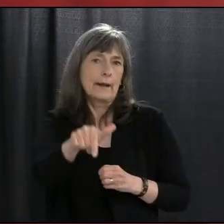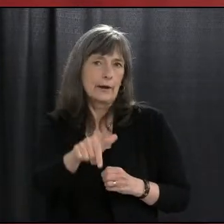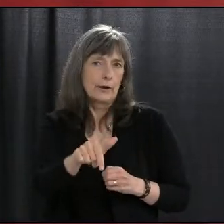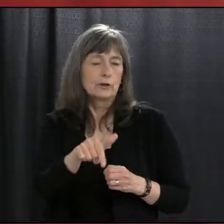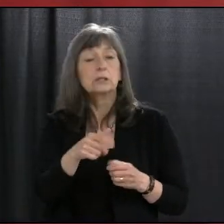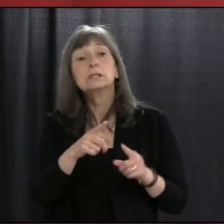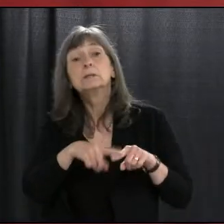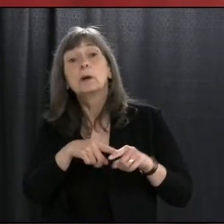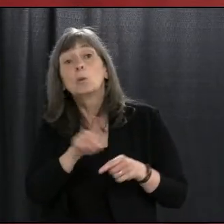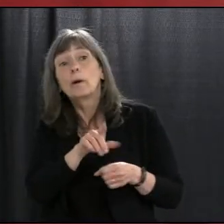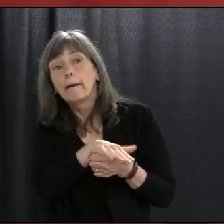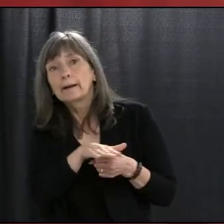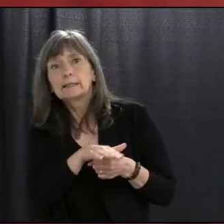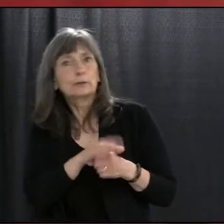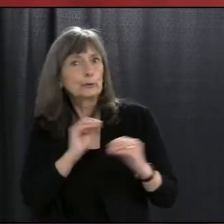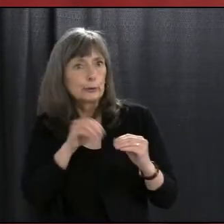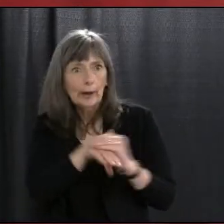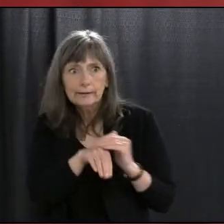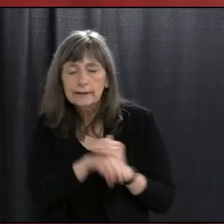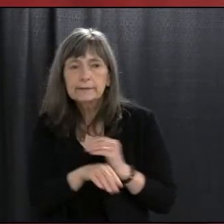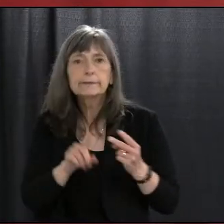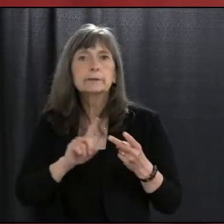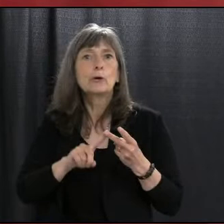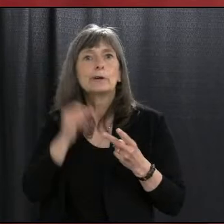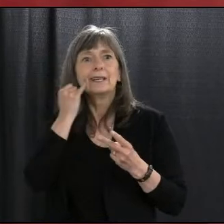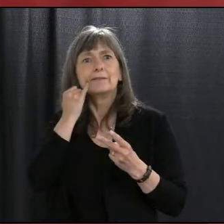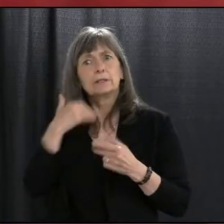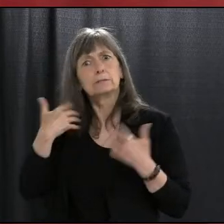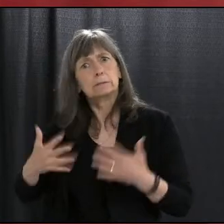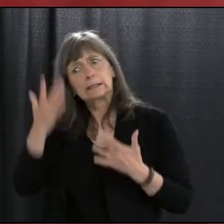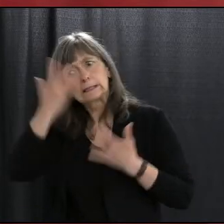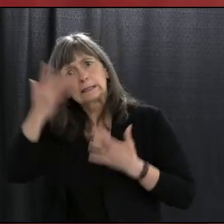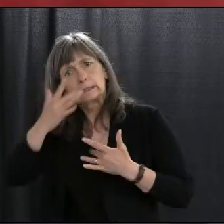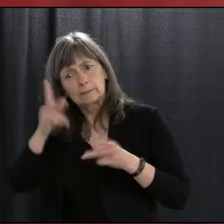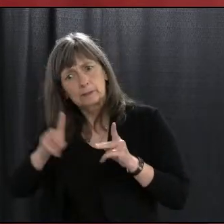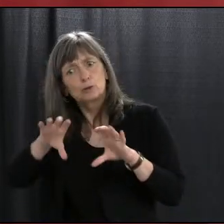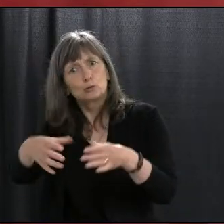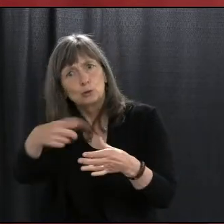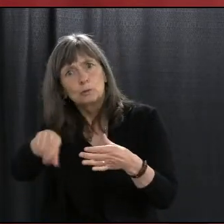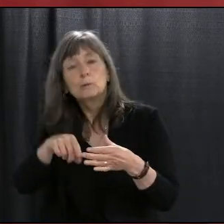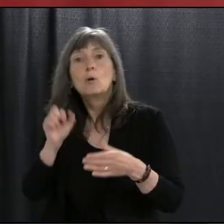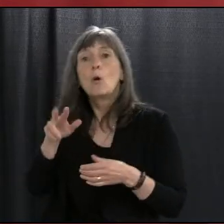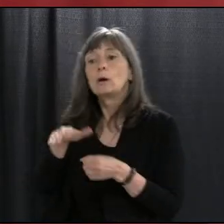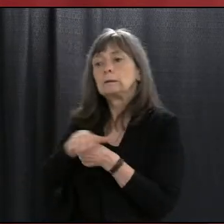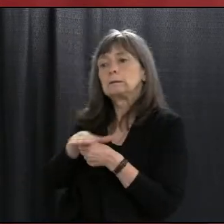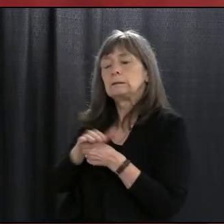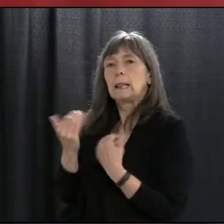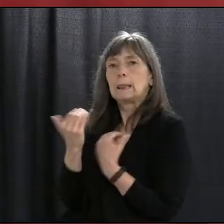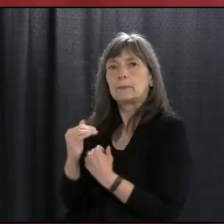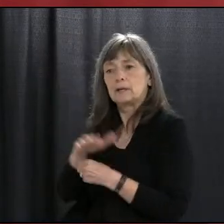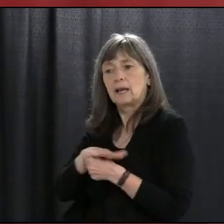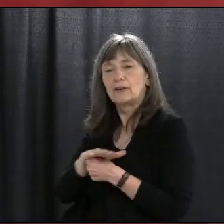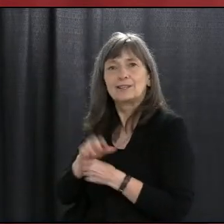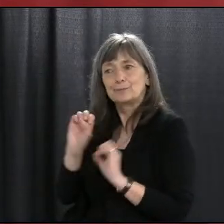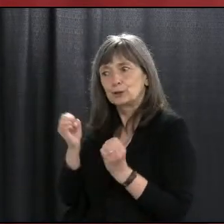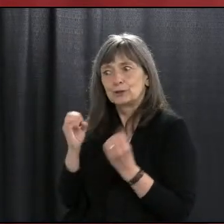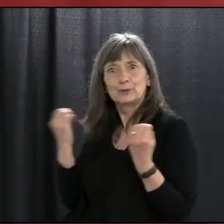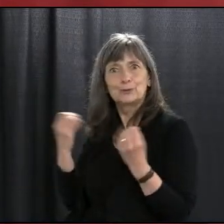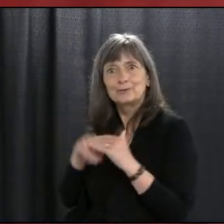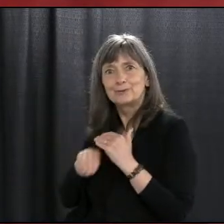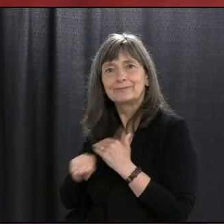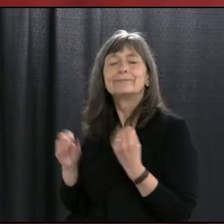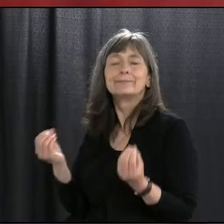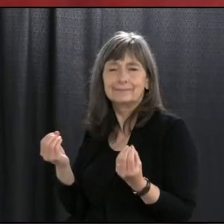poor access to service, chronic disease burden, geographical limitations, and emergency departments where demand exceeds